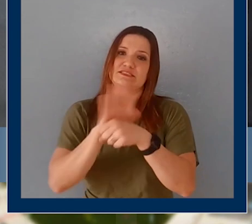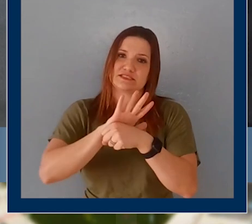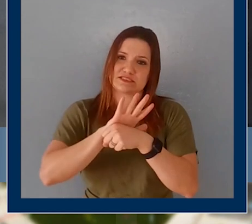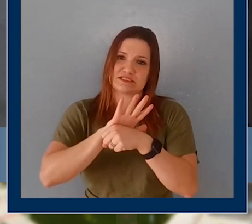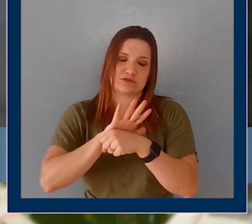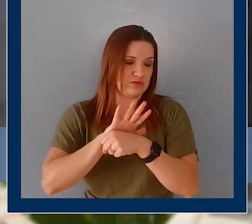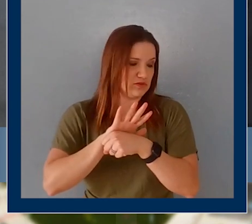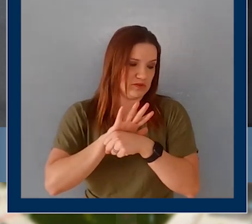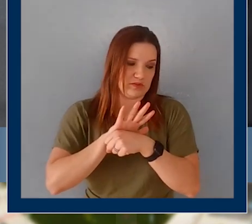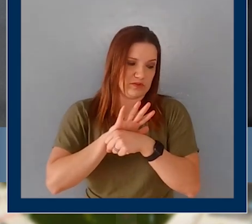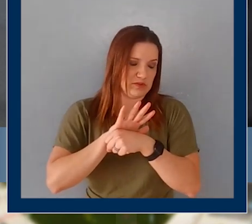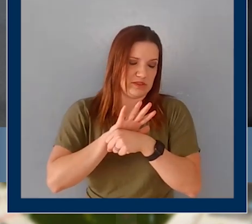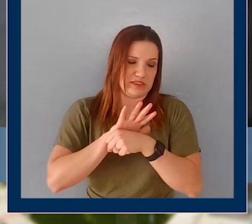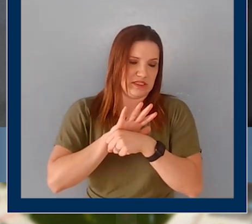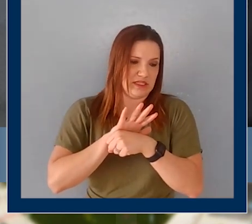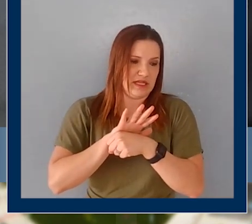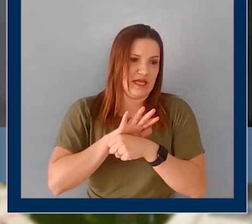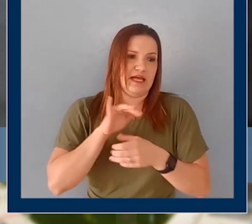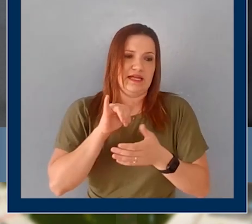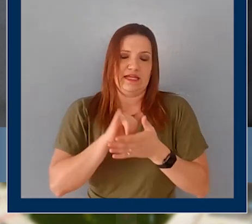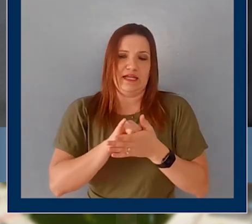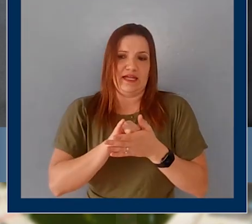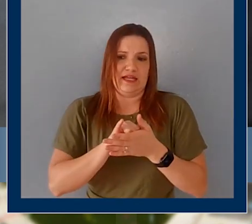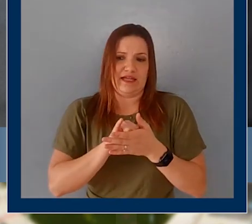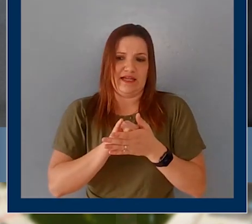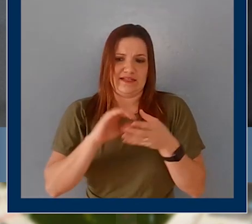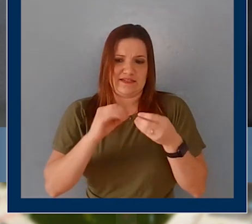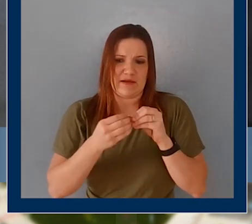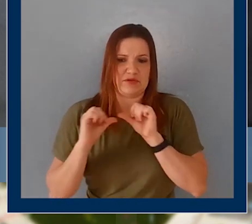state level. Sadly, there have been now